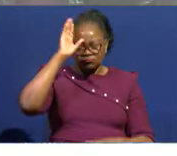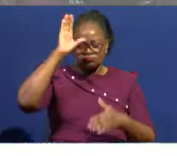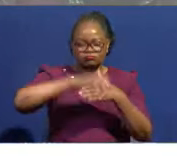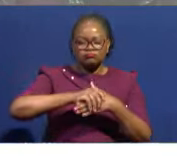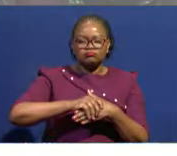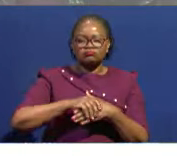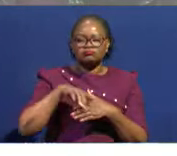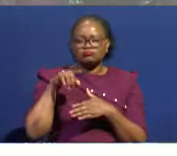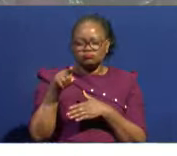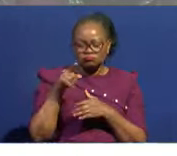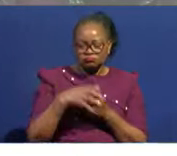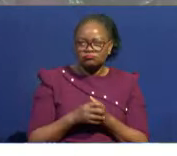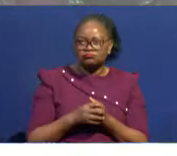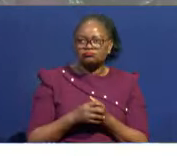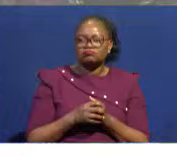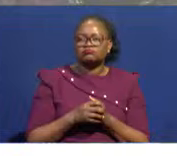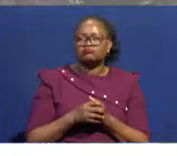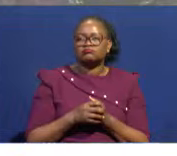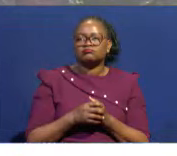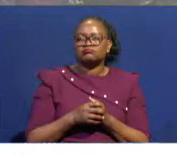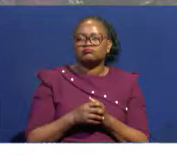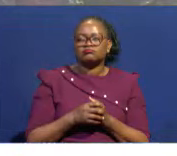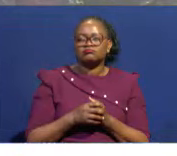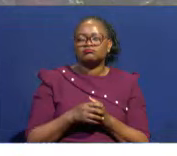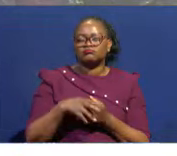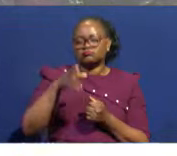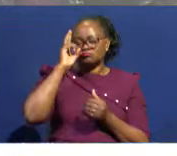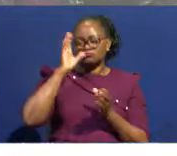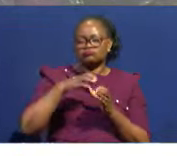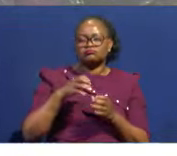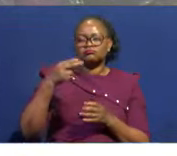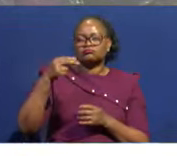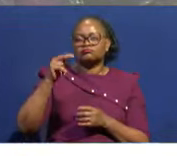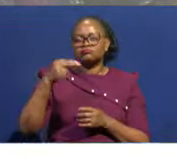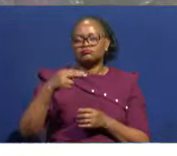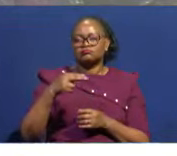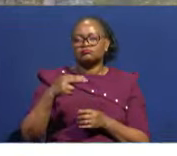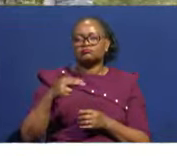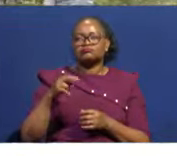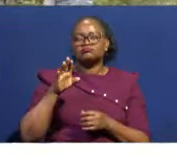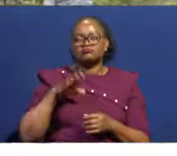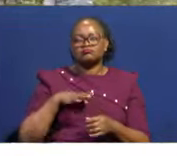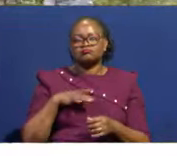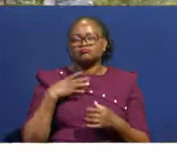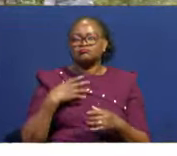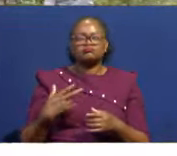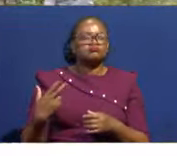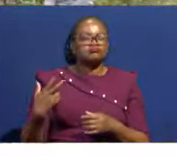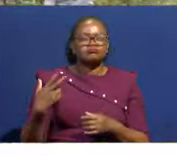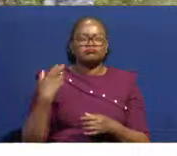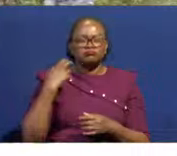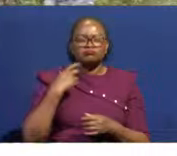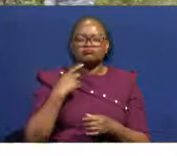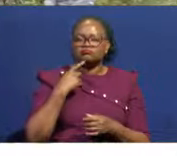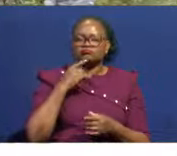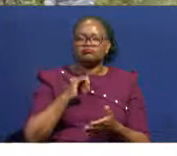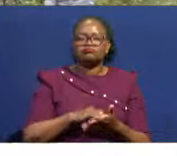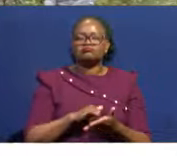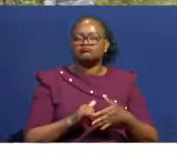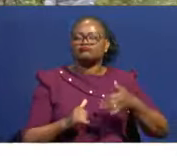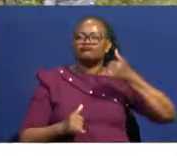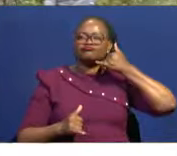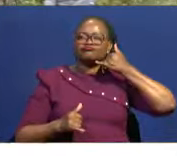critical infrastructure police unit. Now, Hannah Washeke, the mother's victim, narrated how she got a call that her